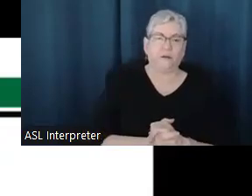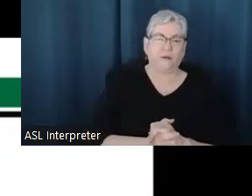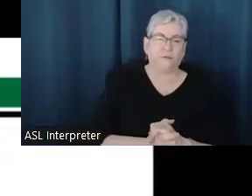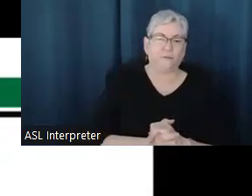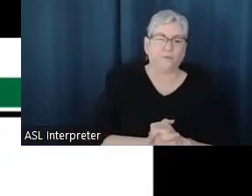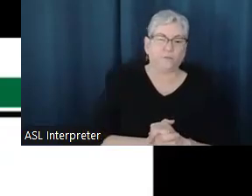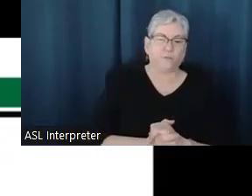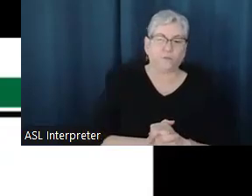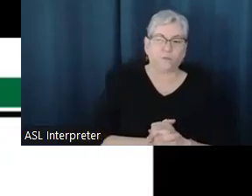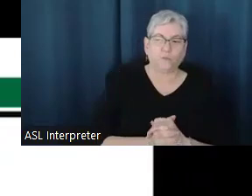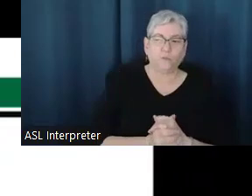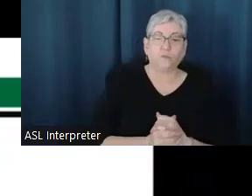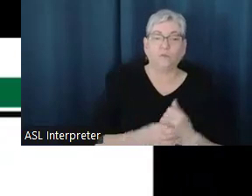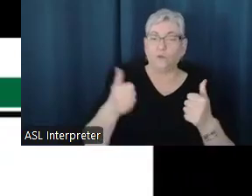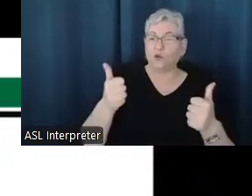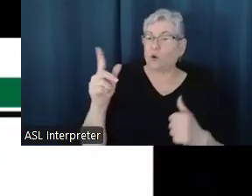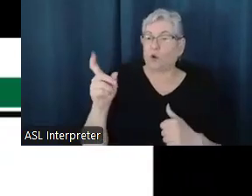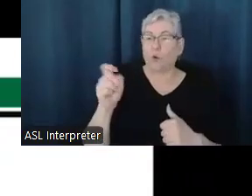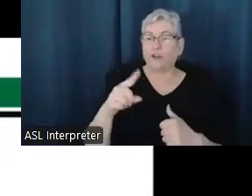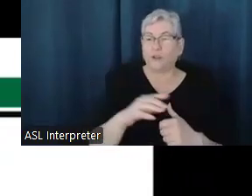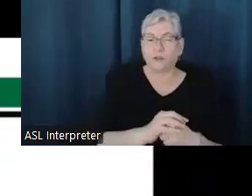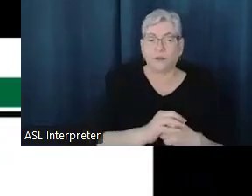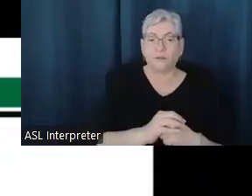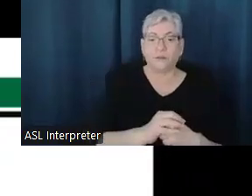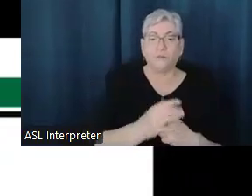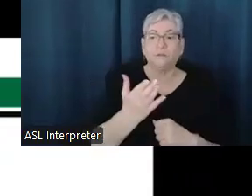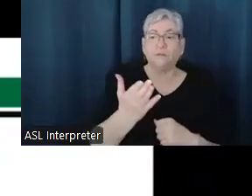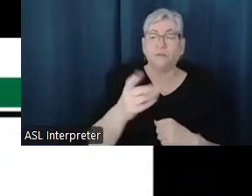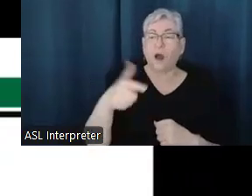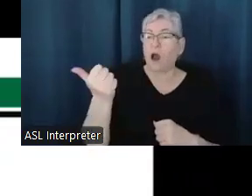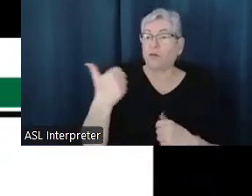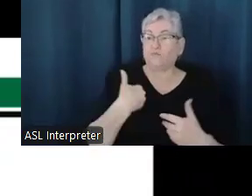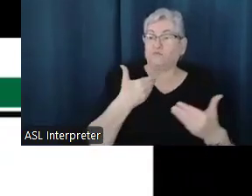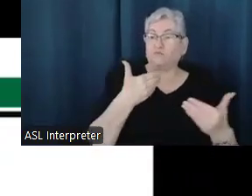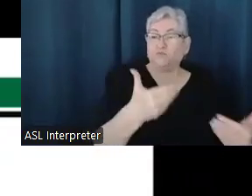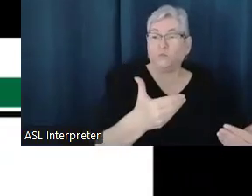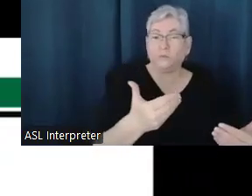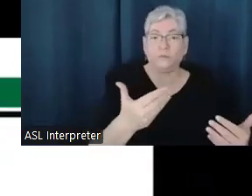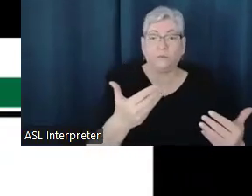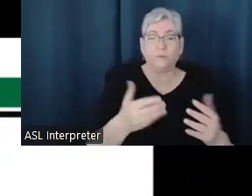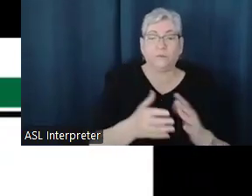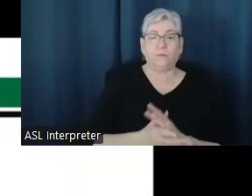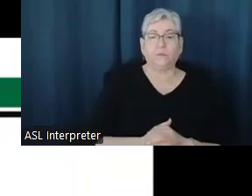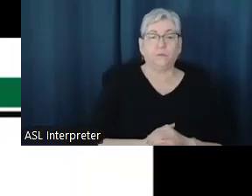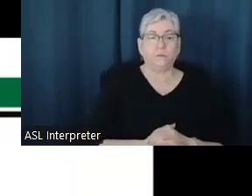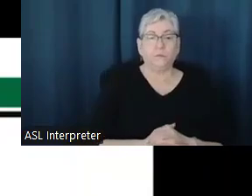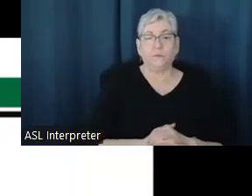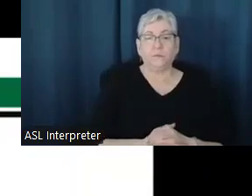They're great questions. Any others, Maria, or should I head into the first example? You can go